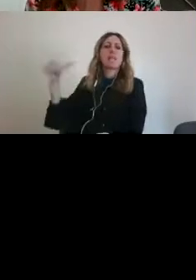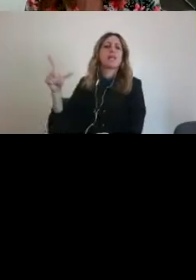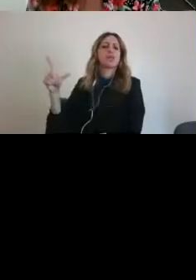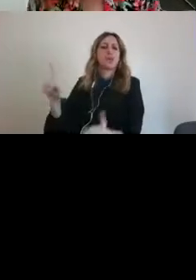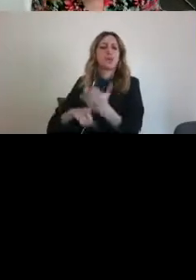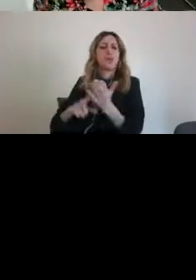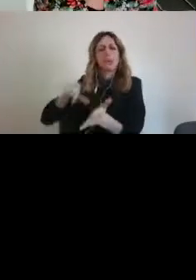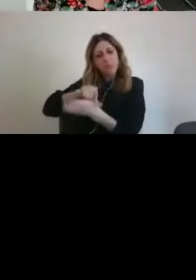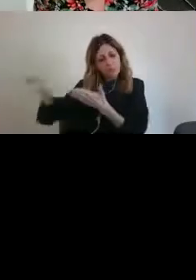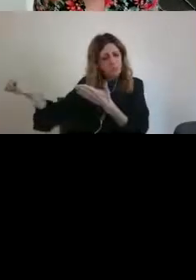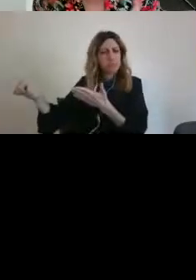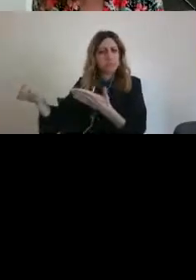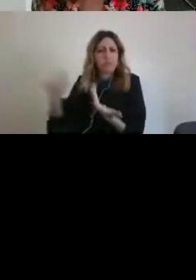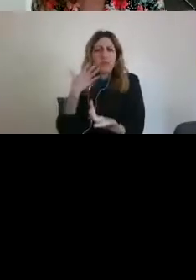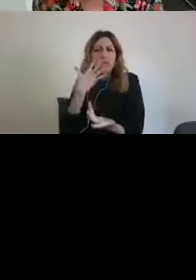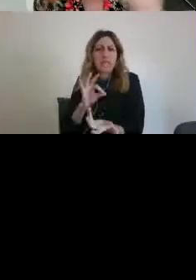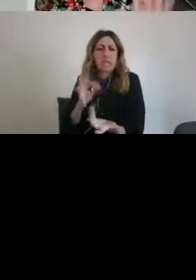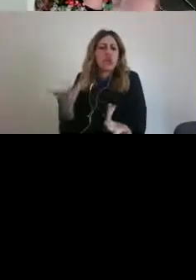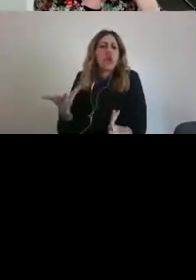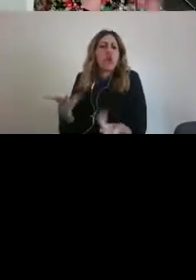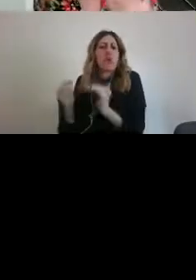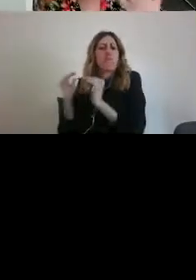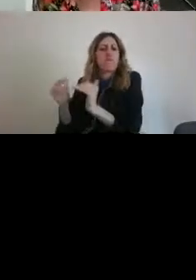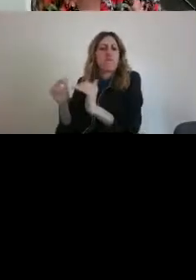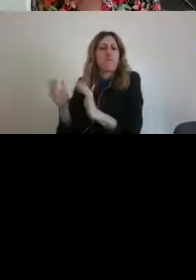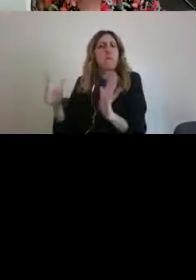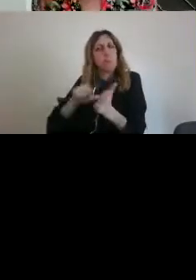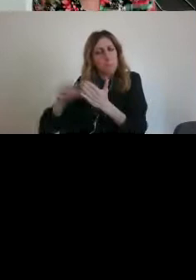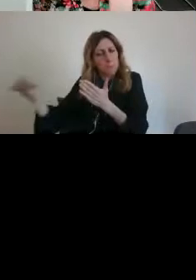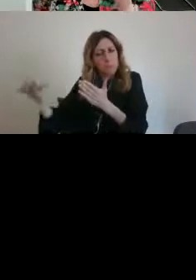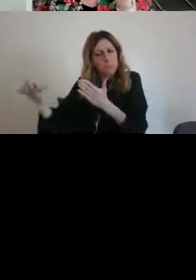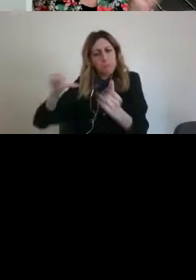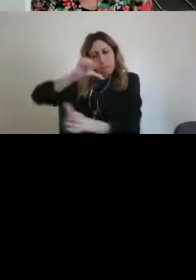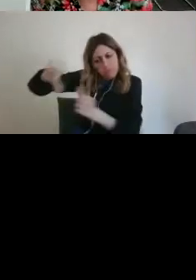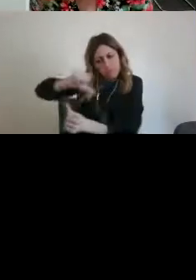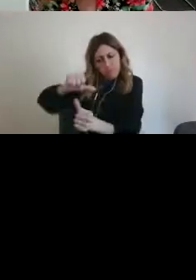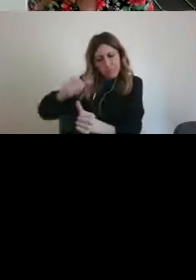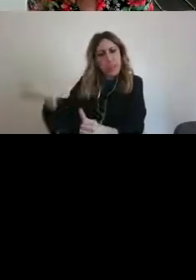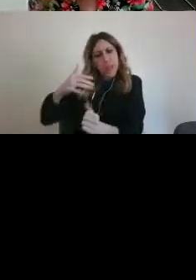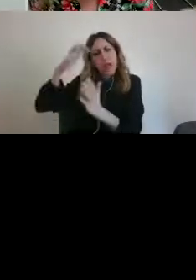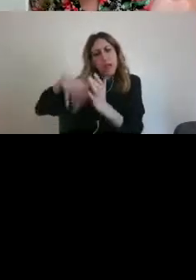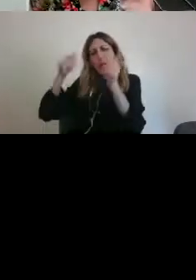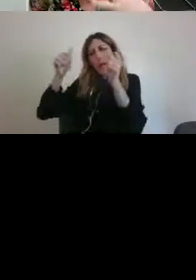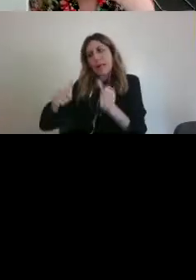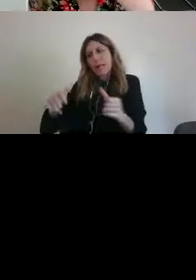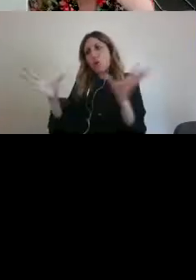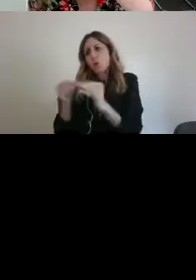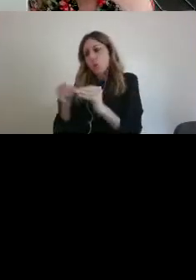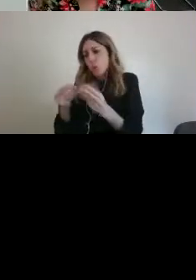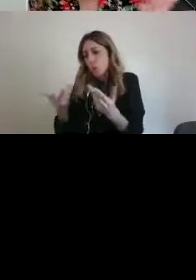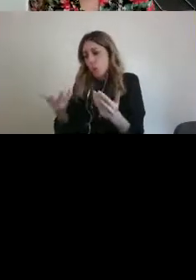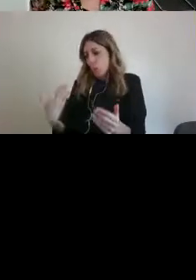articles. So check your orphaned content, and tools like the text link counter, you can easily check how